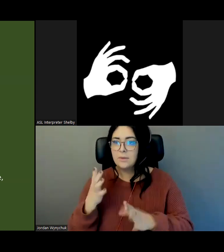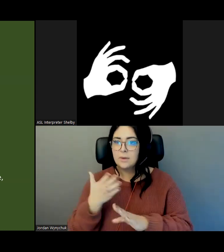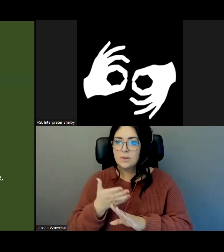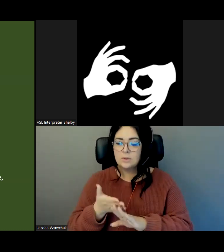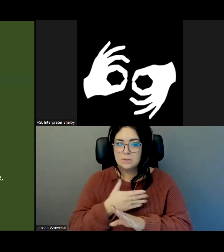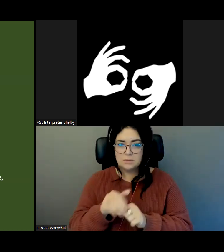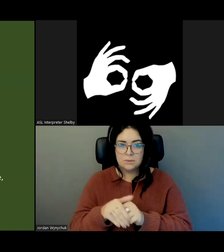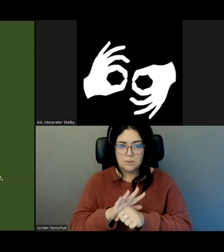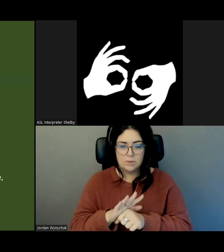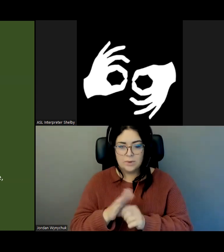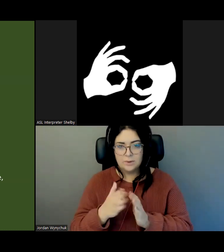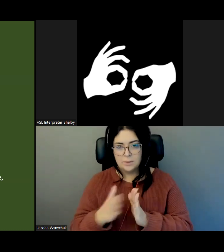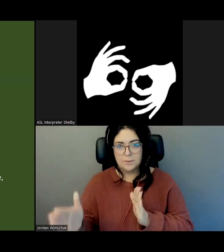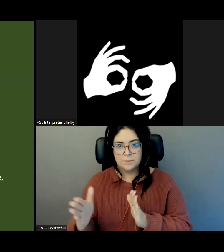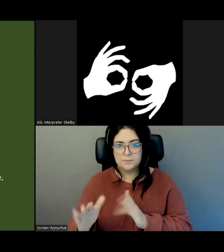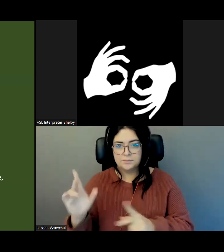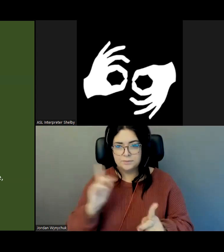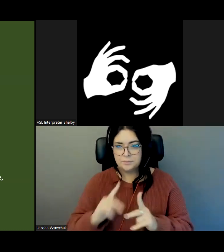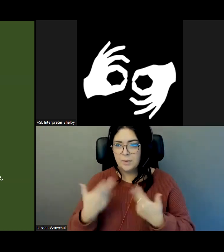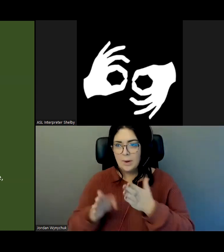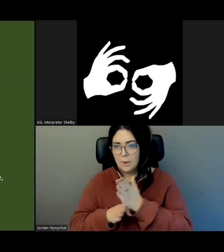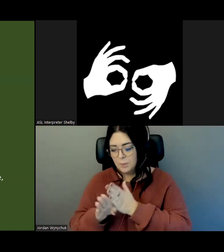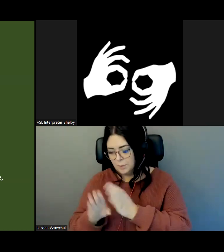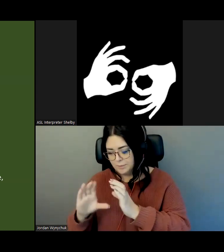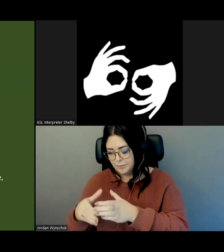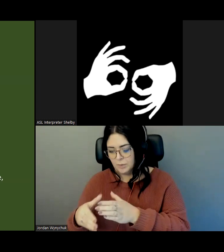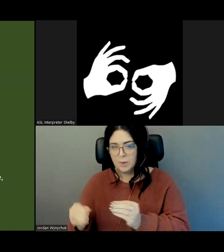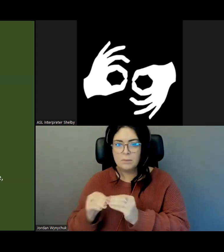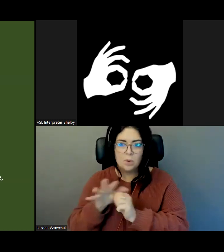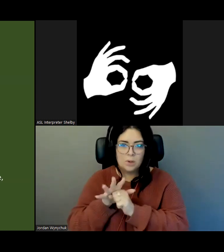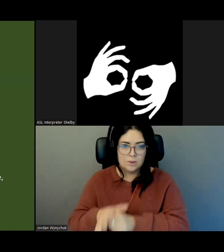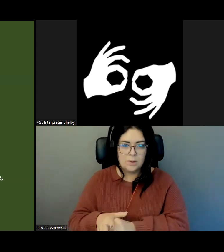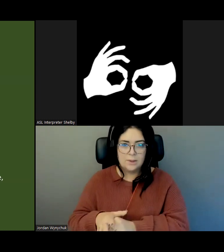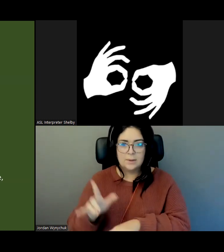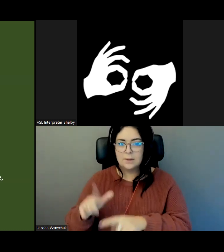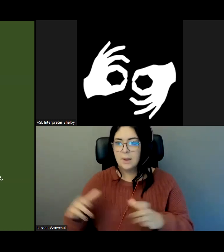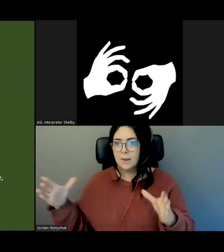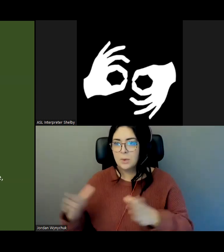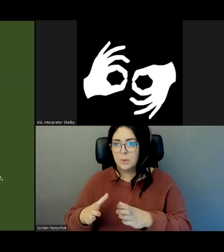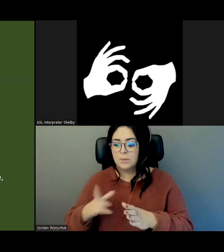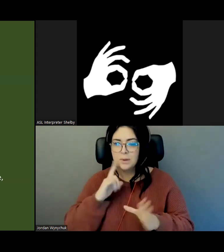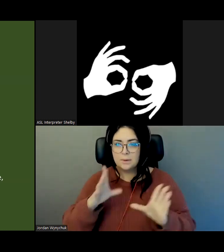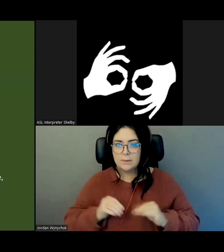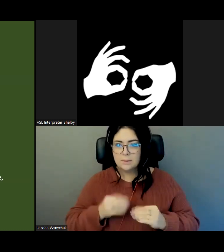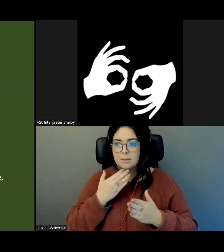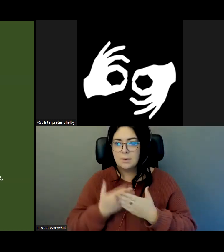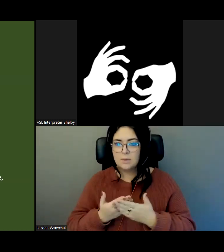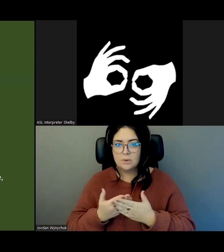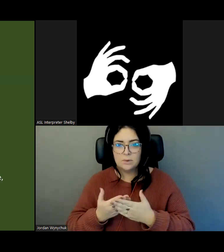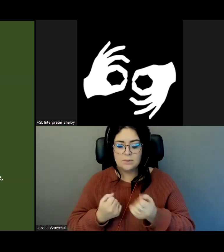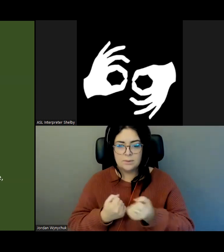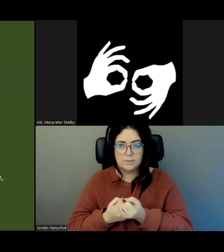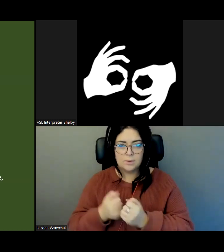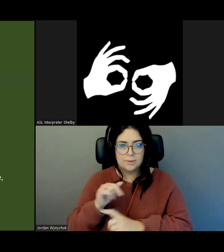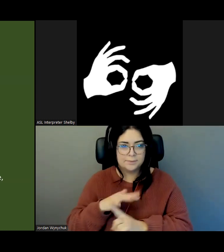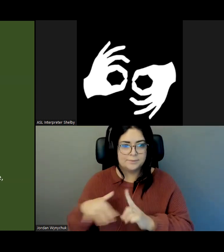been marginalized have experienced greater stress without the ability to gather within an accepting and supportive environment. Too